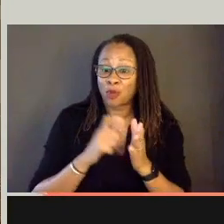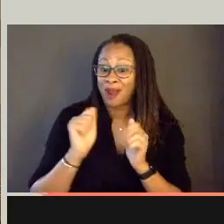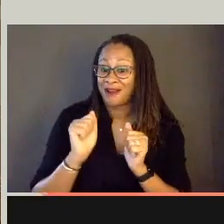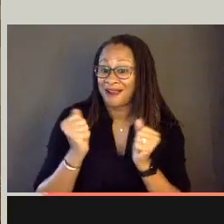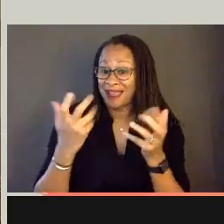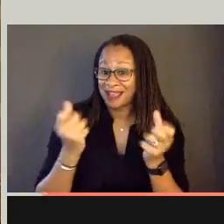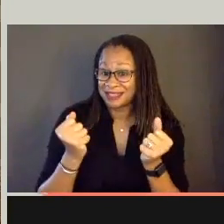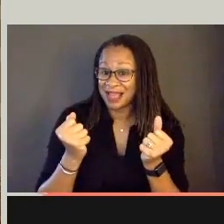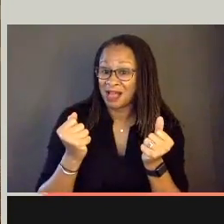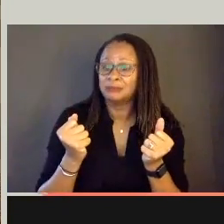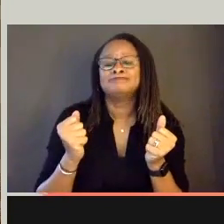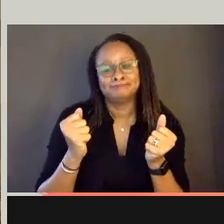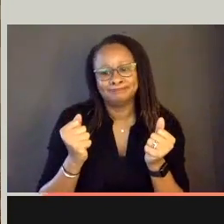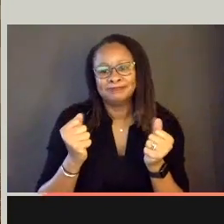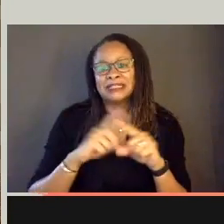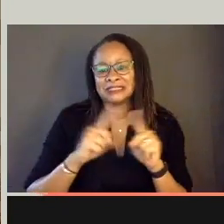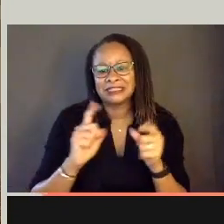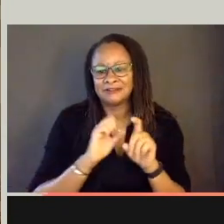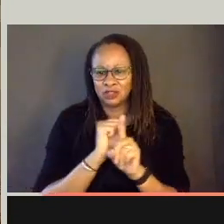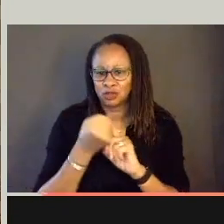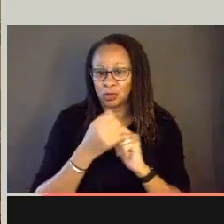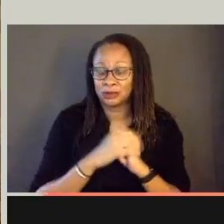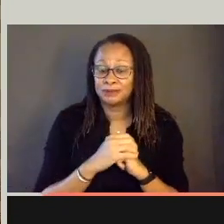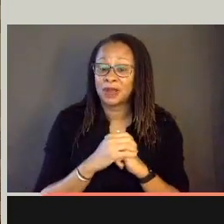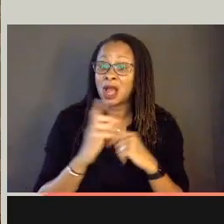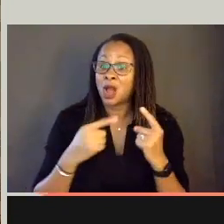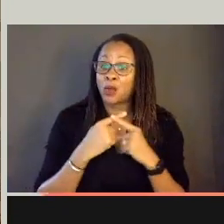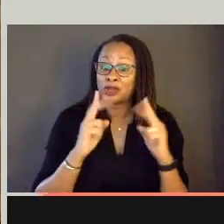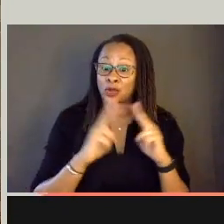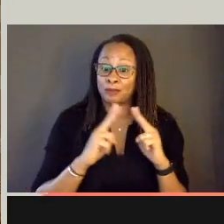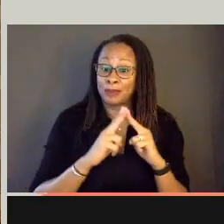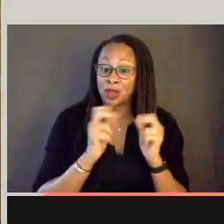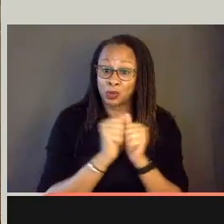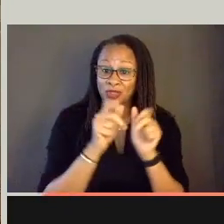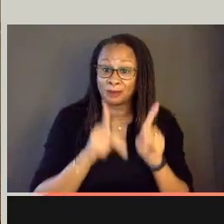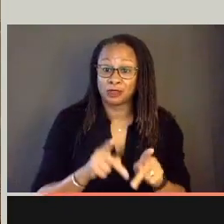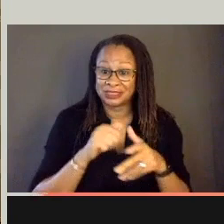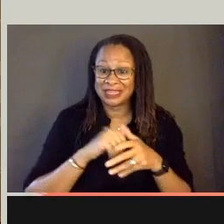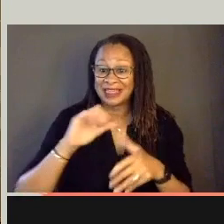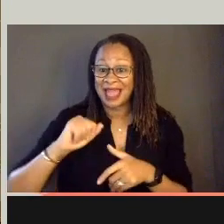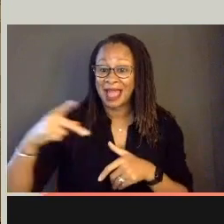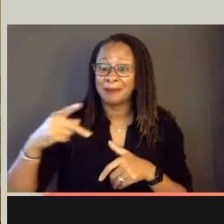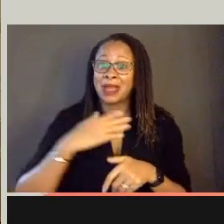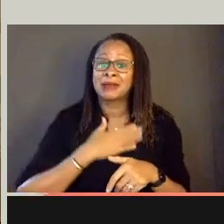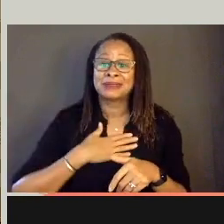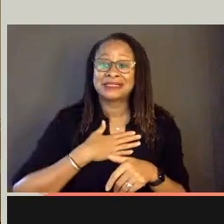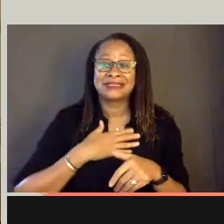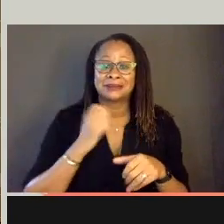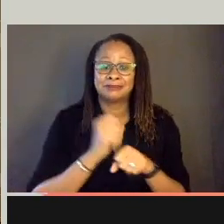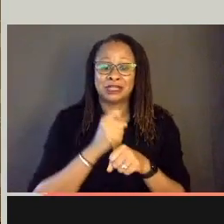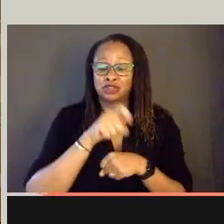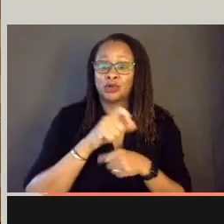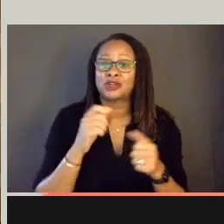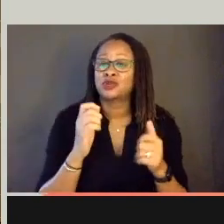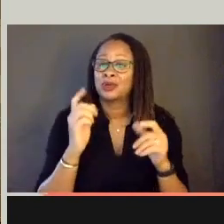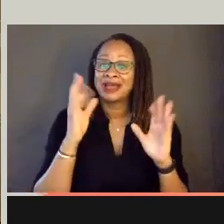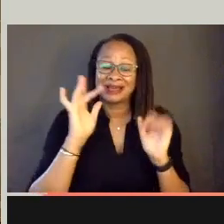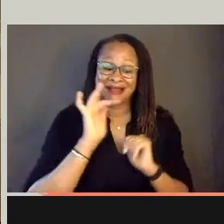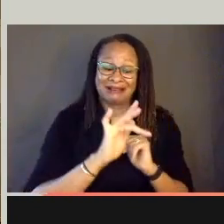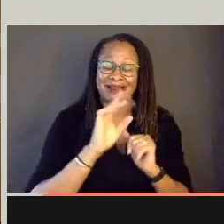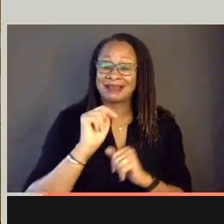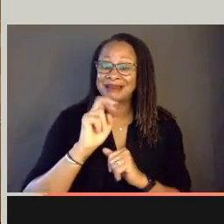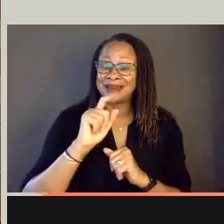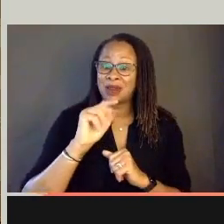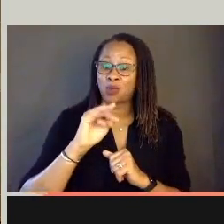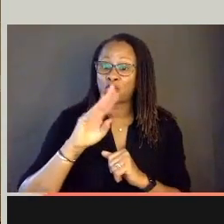to communicate with them. So when you are paired with someone in the app, please be sure to click on networking to the right